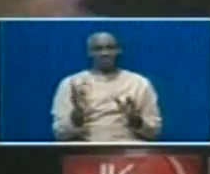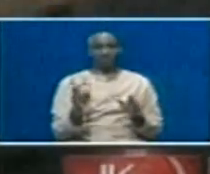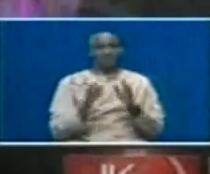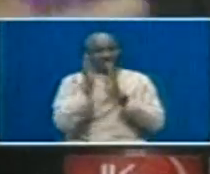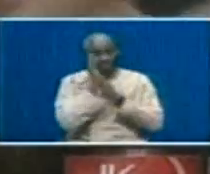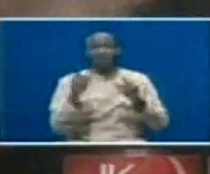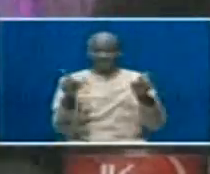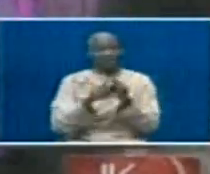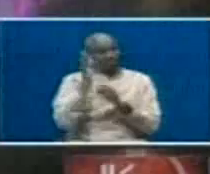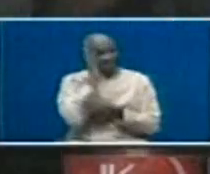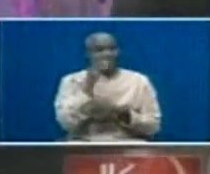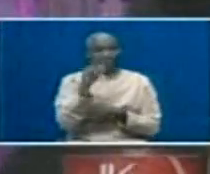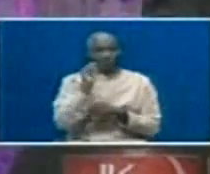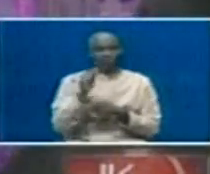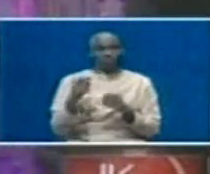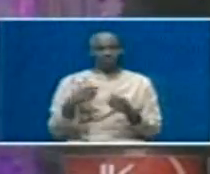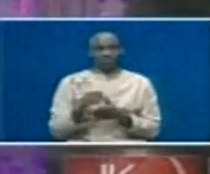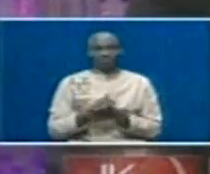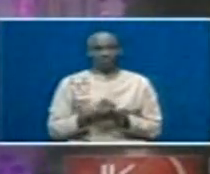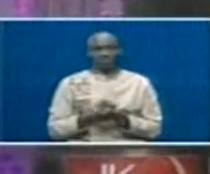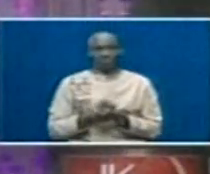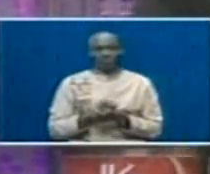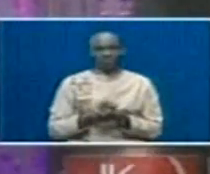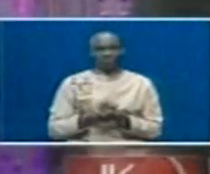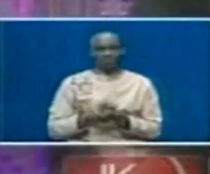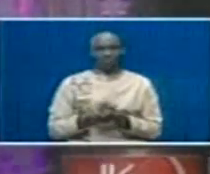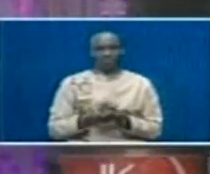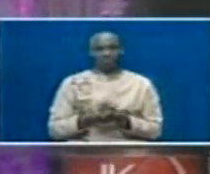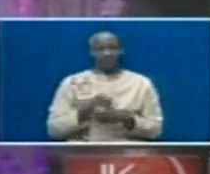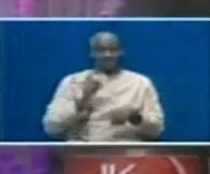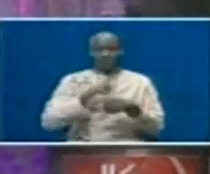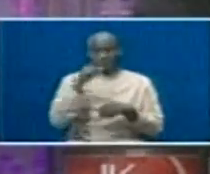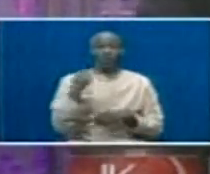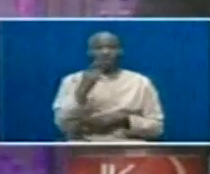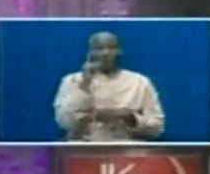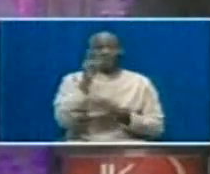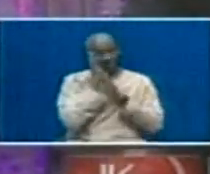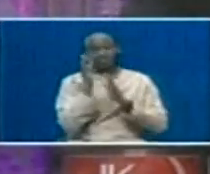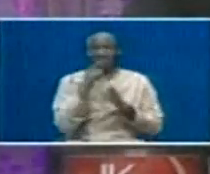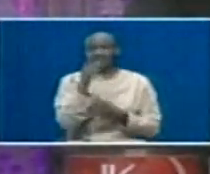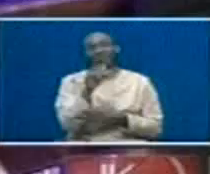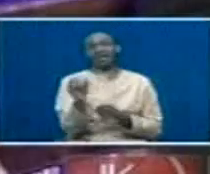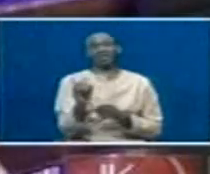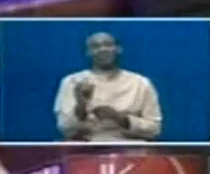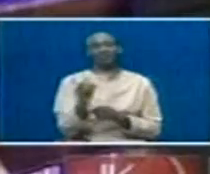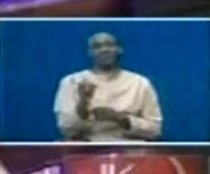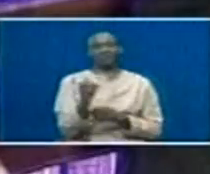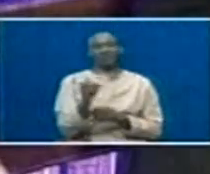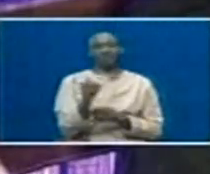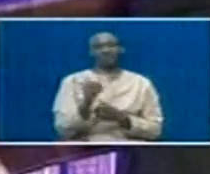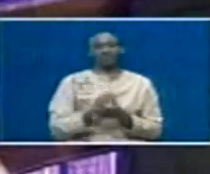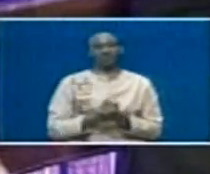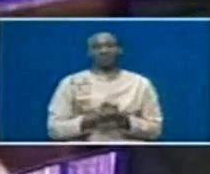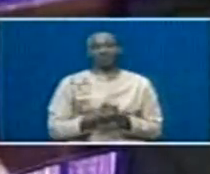bed, you know, yeah. As a guy the other day when I said, you know, we had only one bed. Oh, don't mention that. His name is Jamal